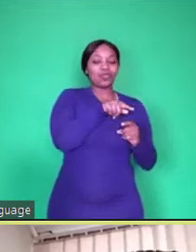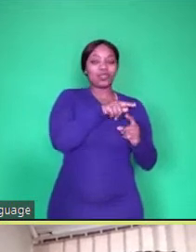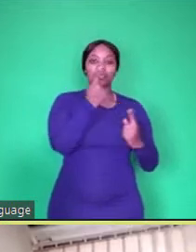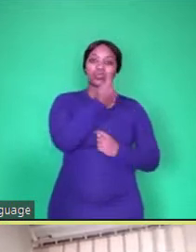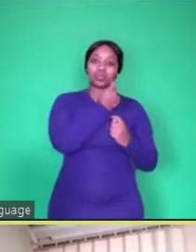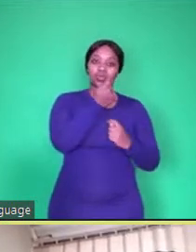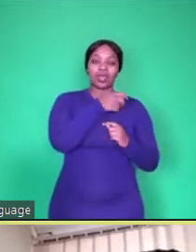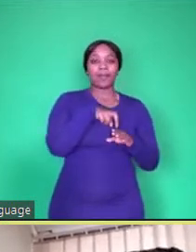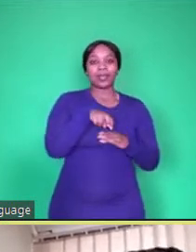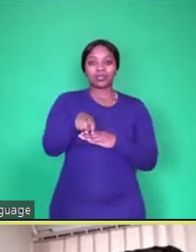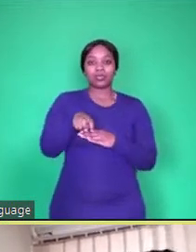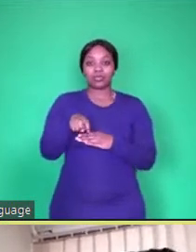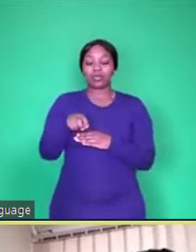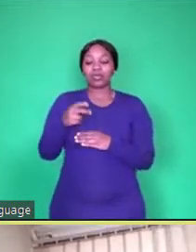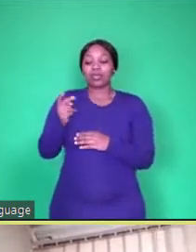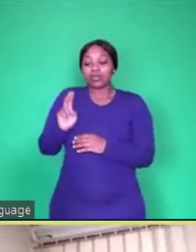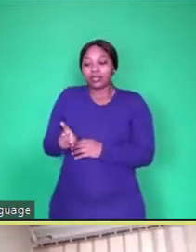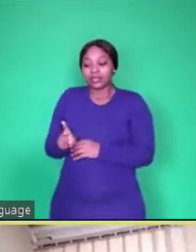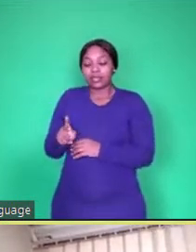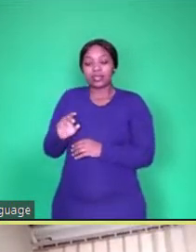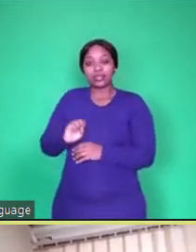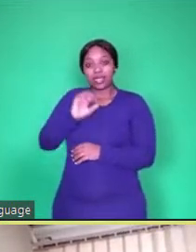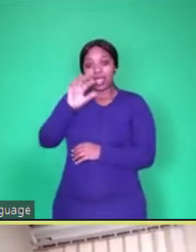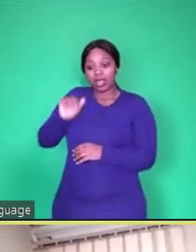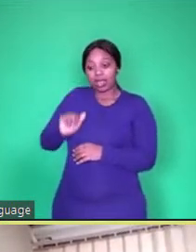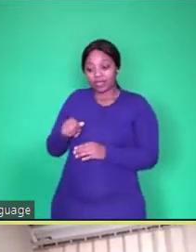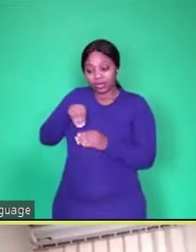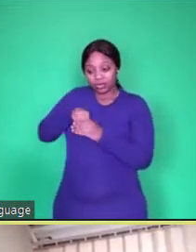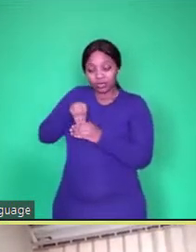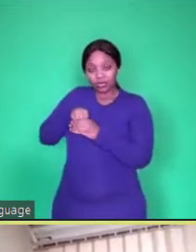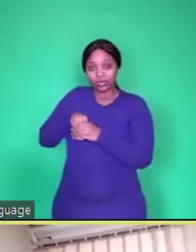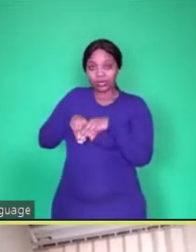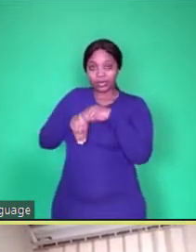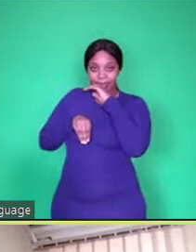the South African context is